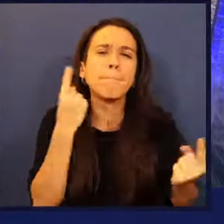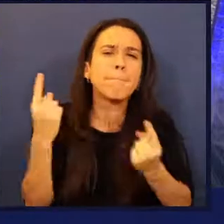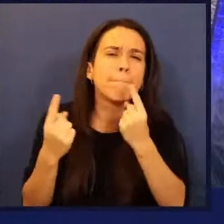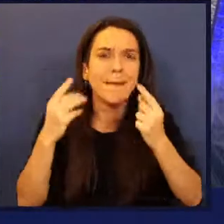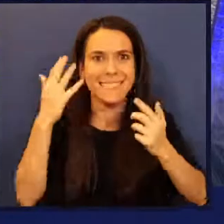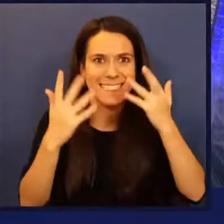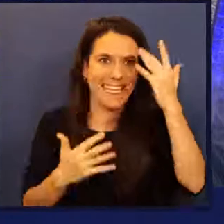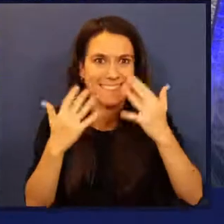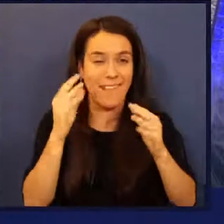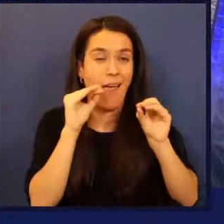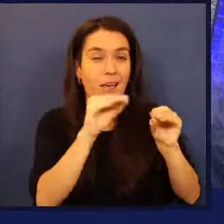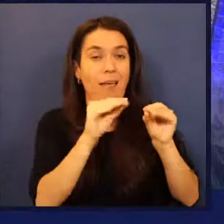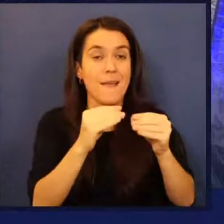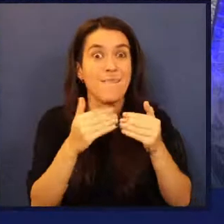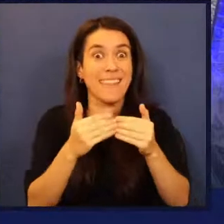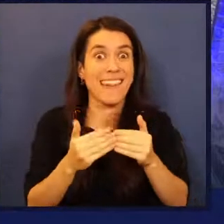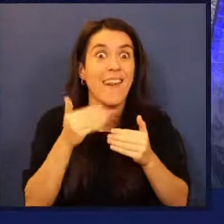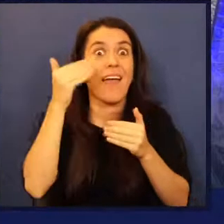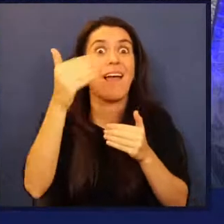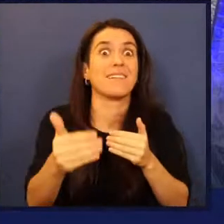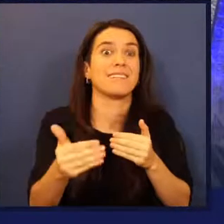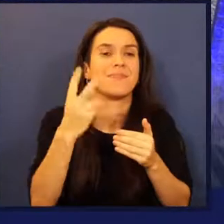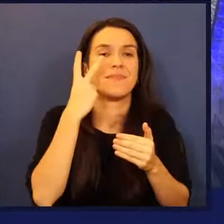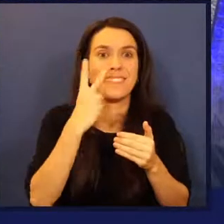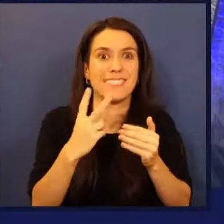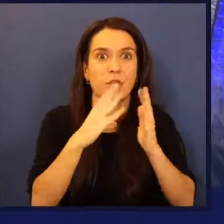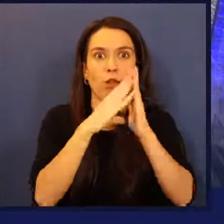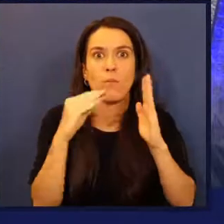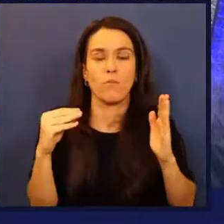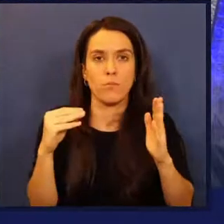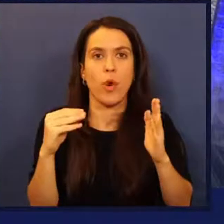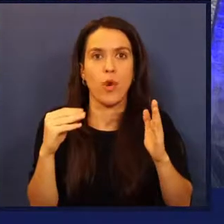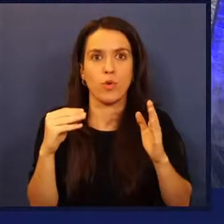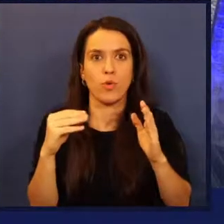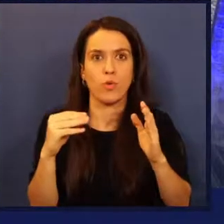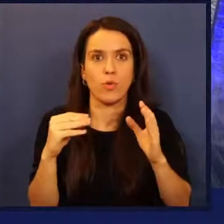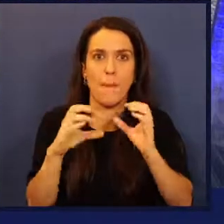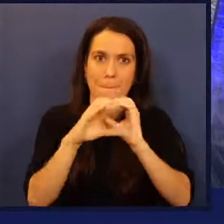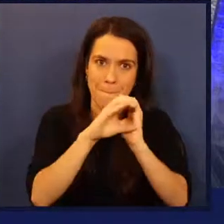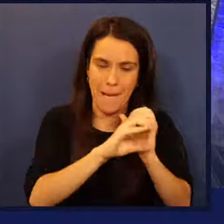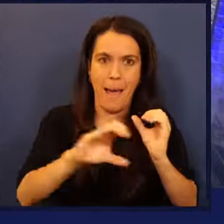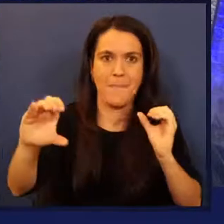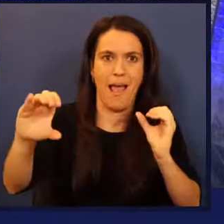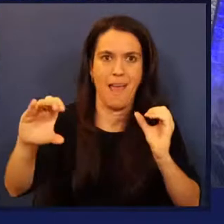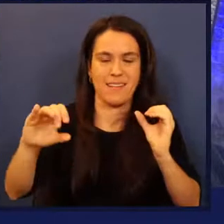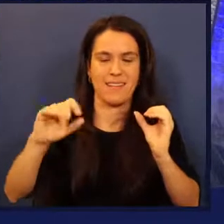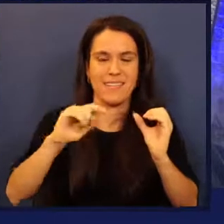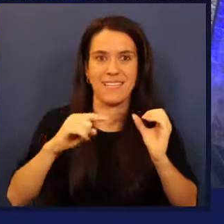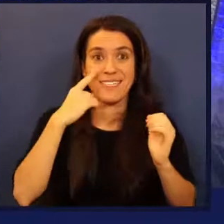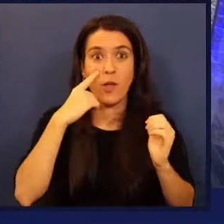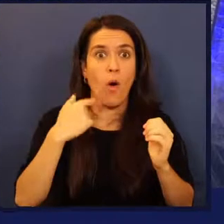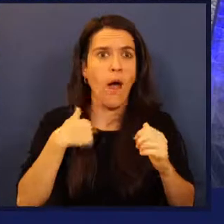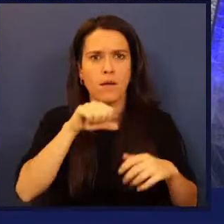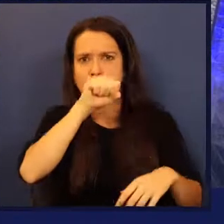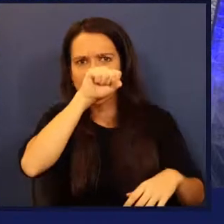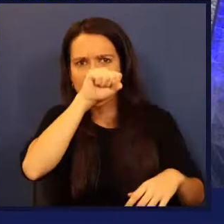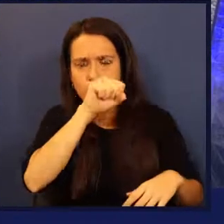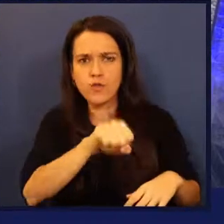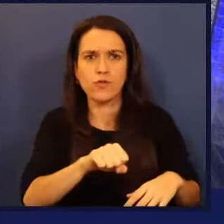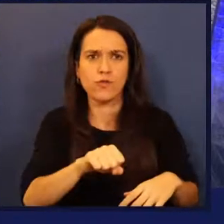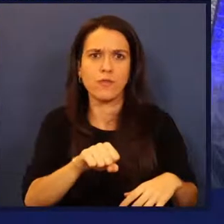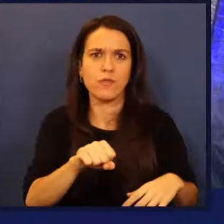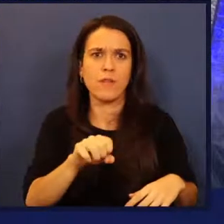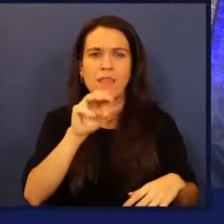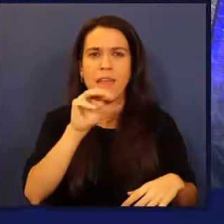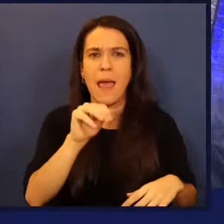so the next phase of that is in the actual model pipeline itself. So I am a huge fan of MLOps. Is somewhat of a